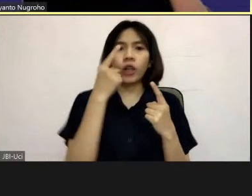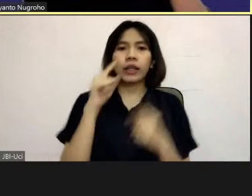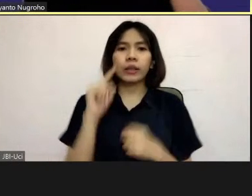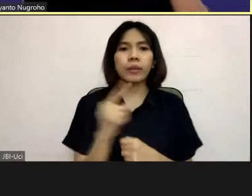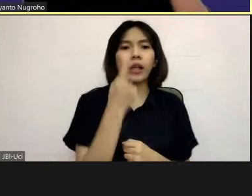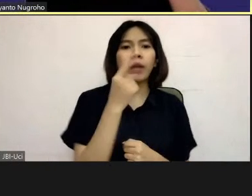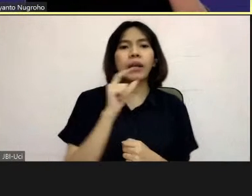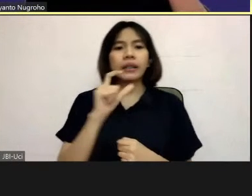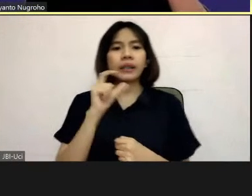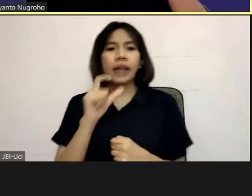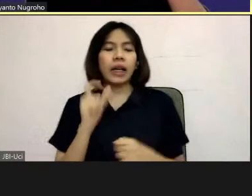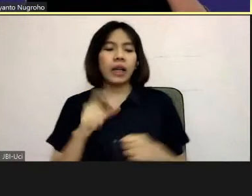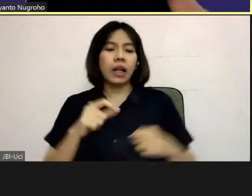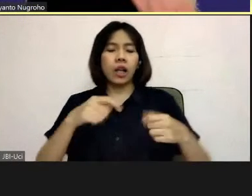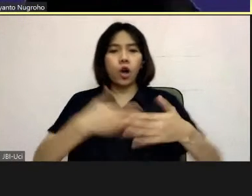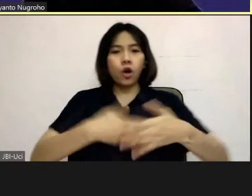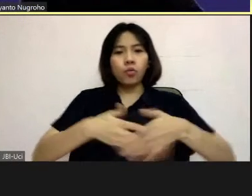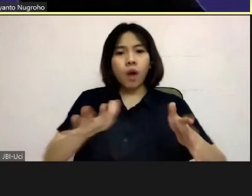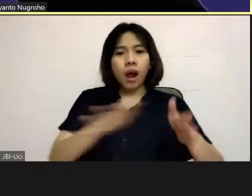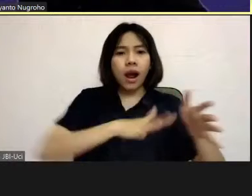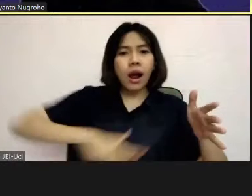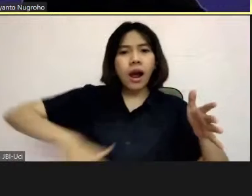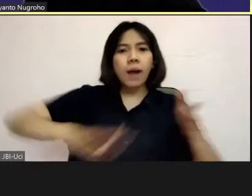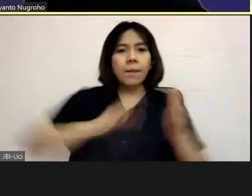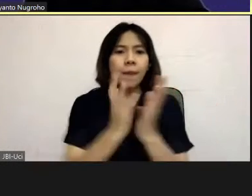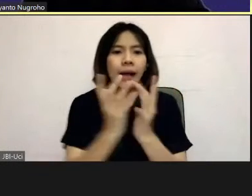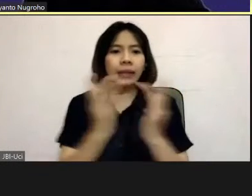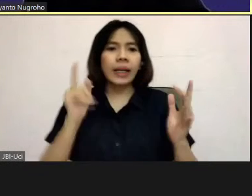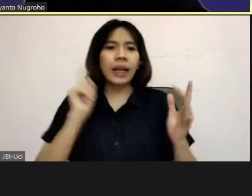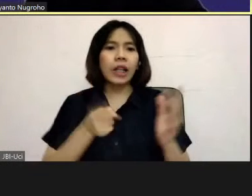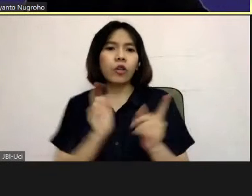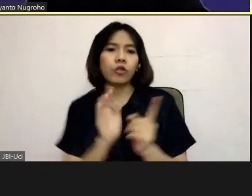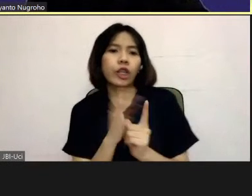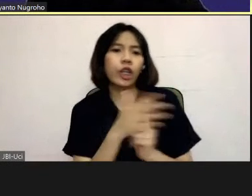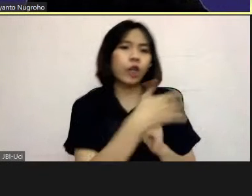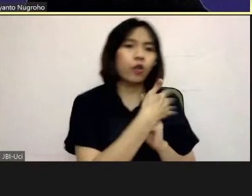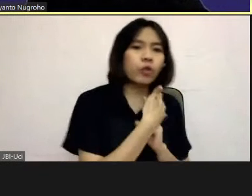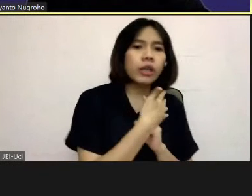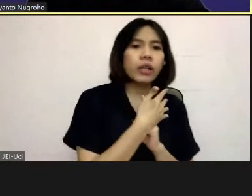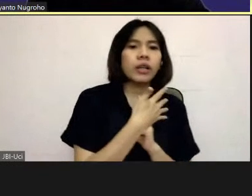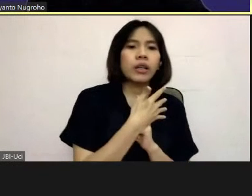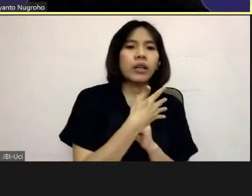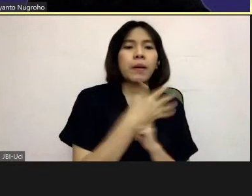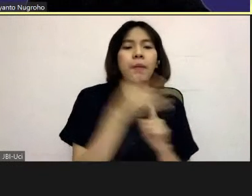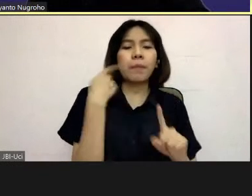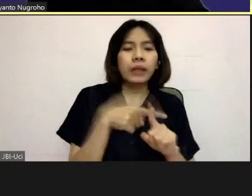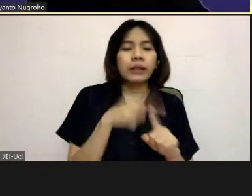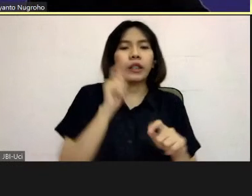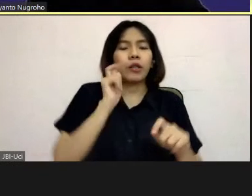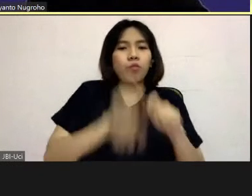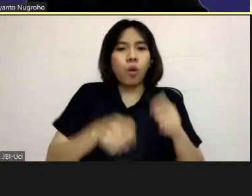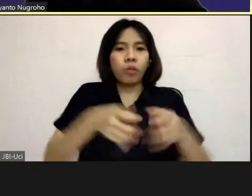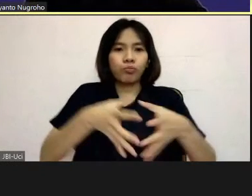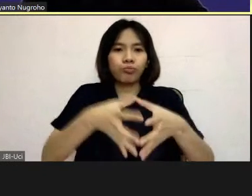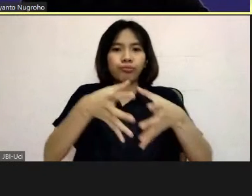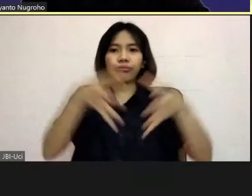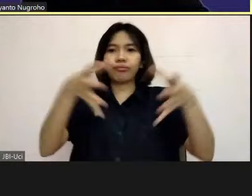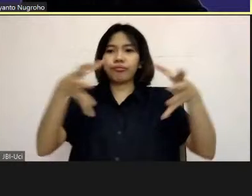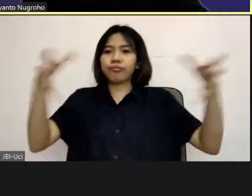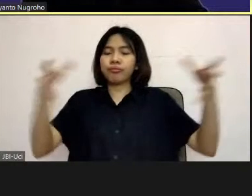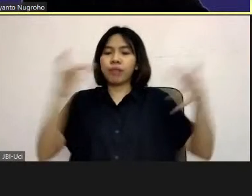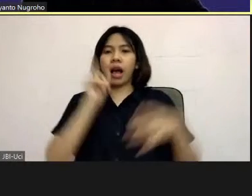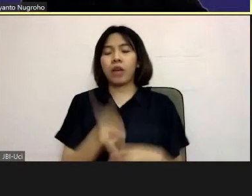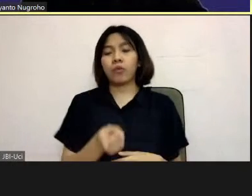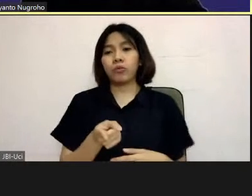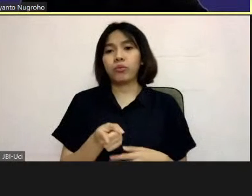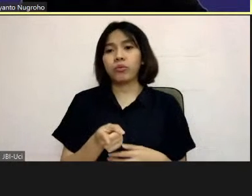civic space. Our call to action or our recommendation is that states should protect and expand